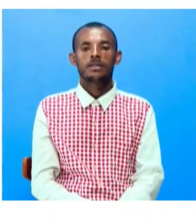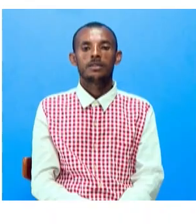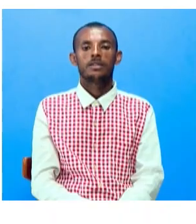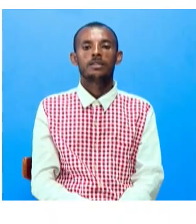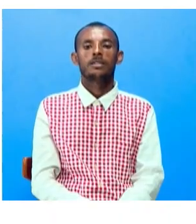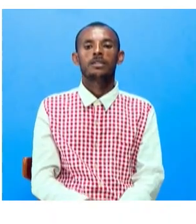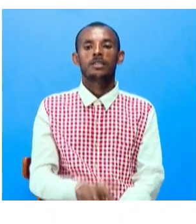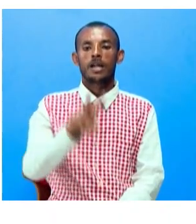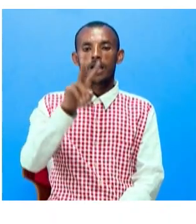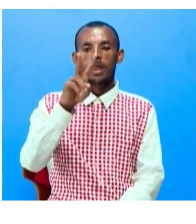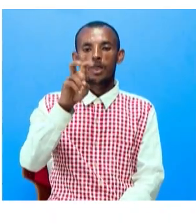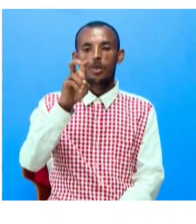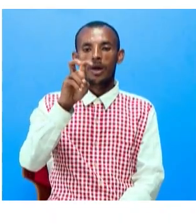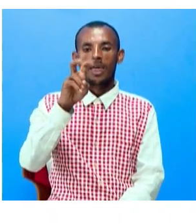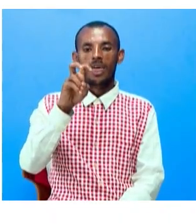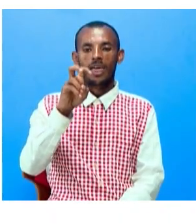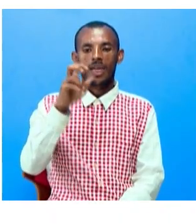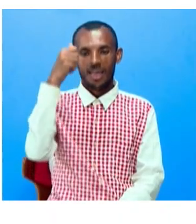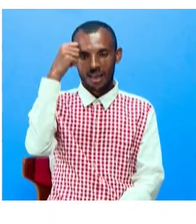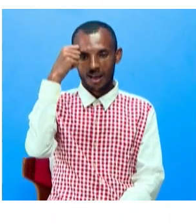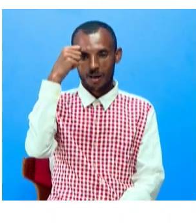20 boys